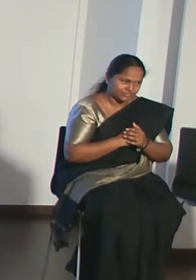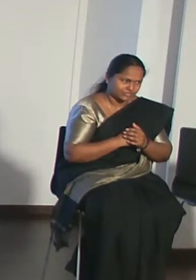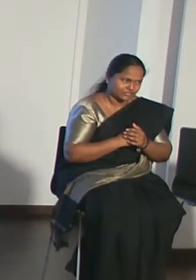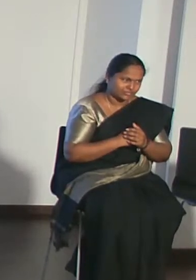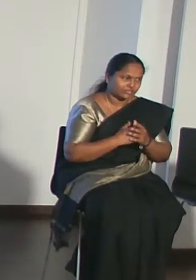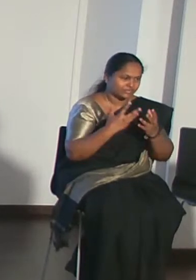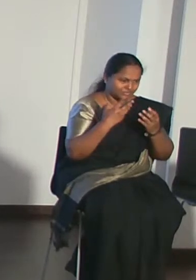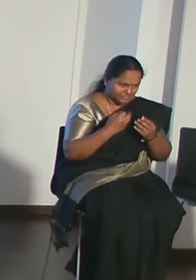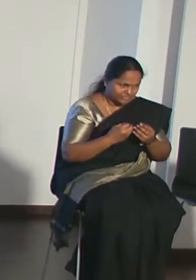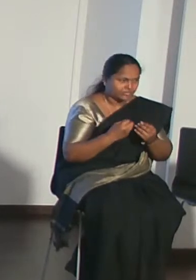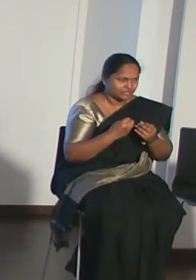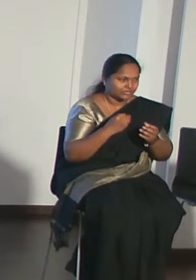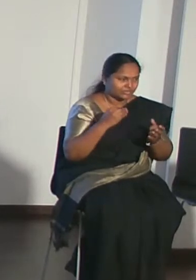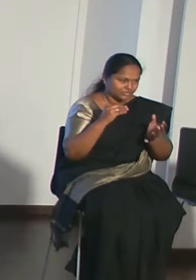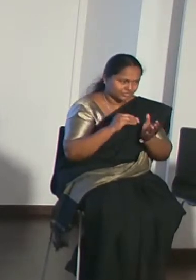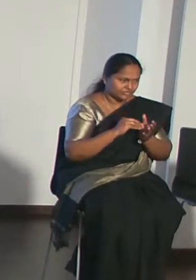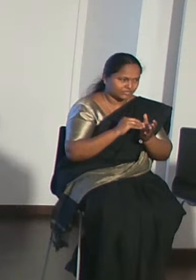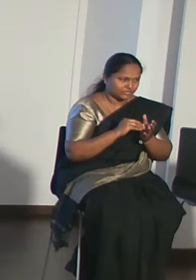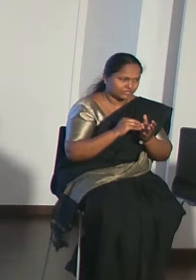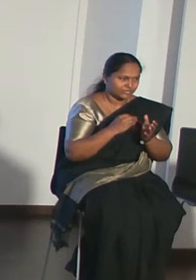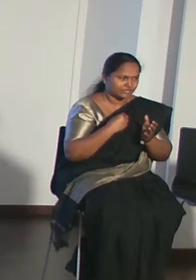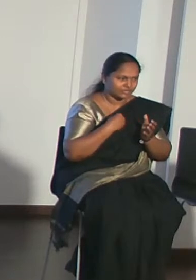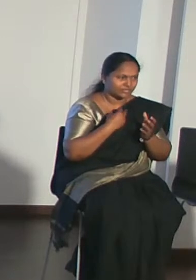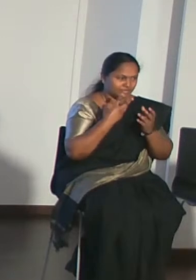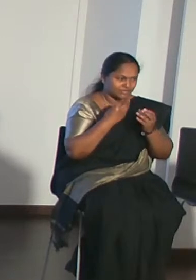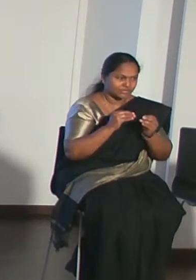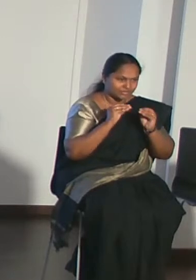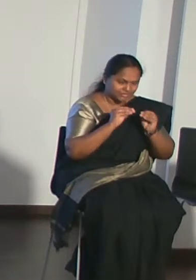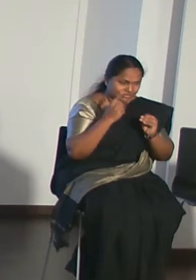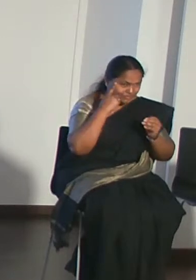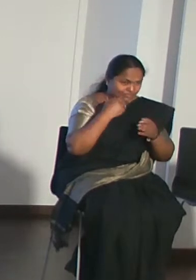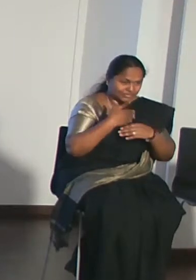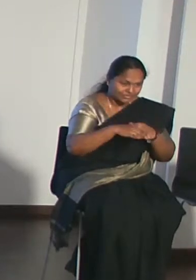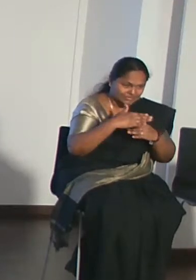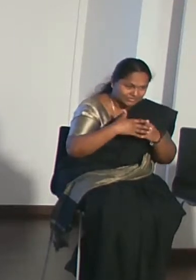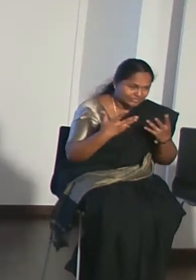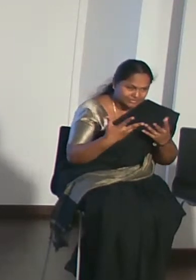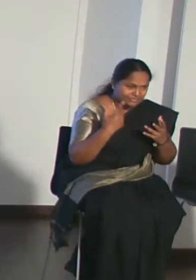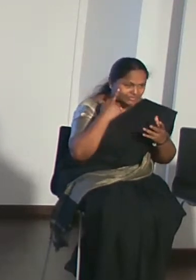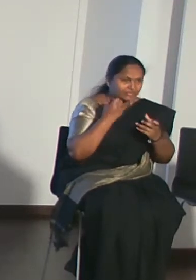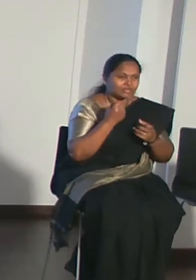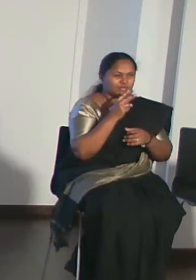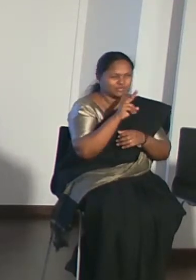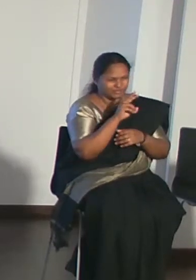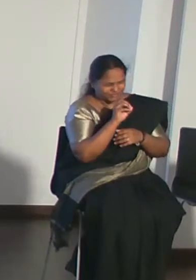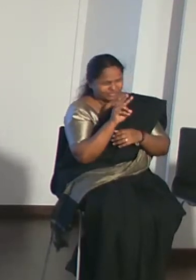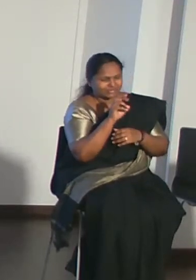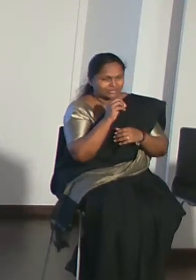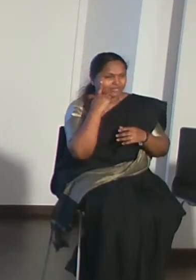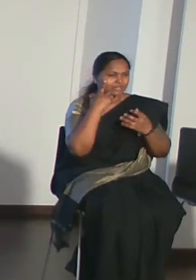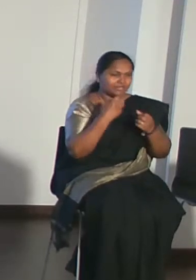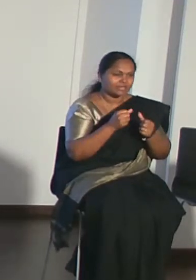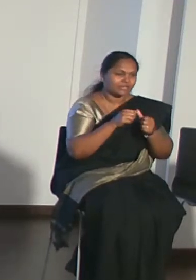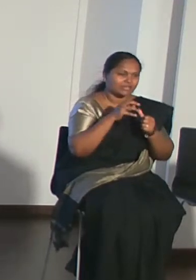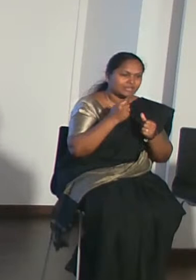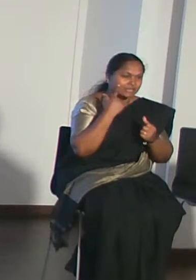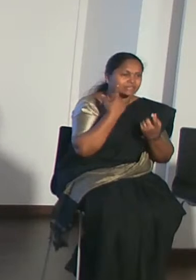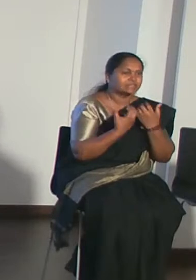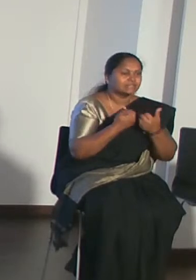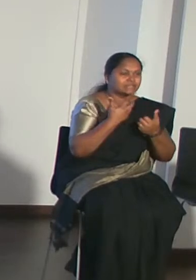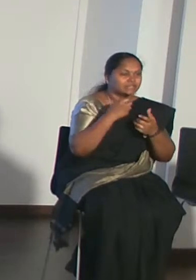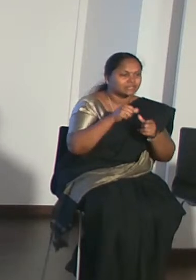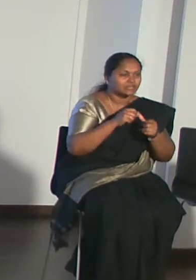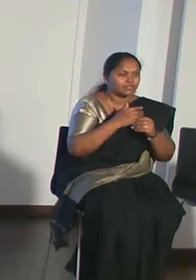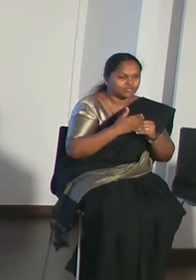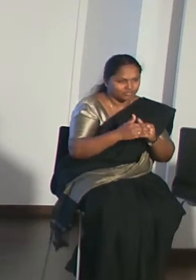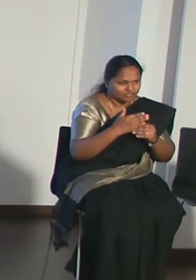future landing, I was invited to curate this during the 2020 Serendipity Arts Festival, which is just